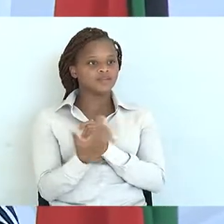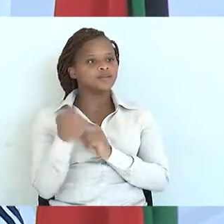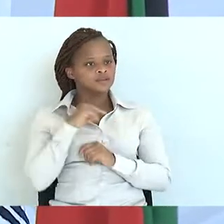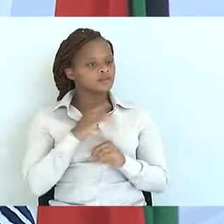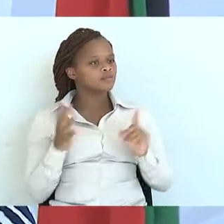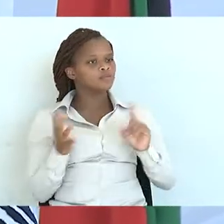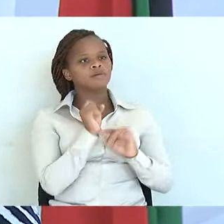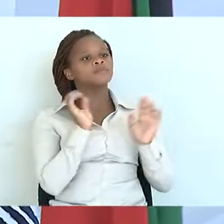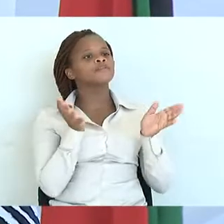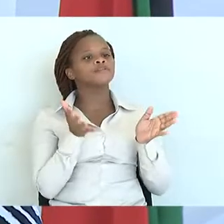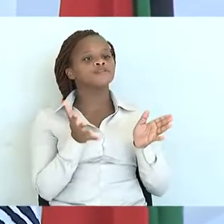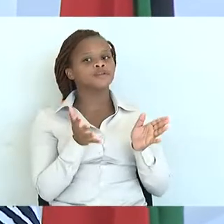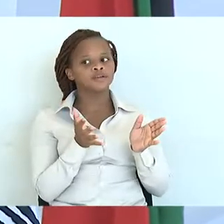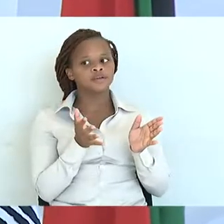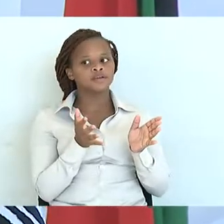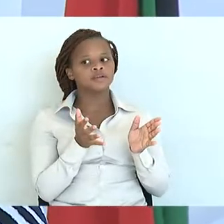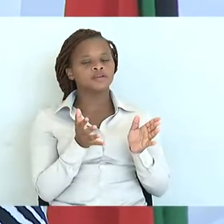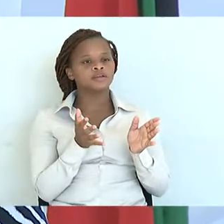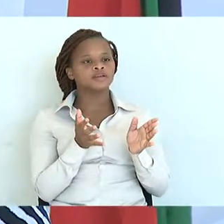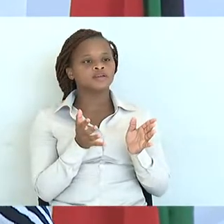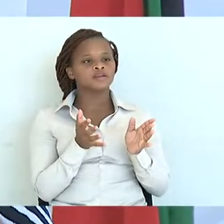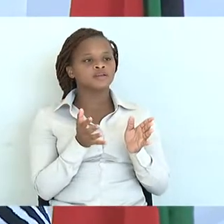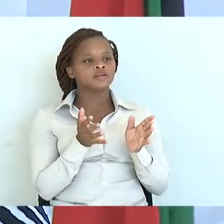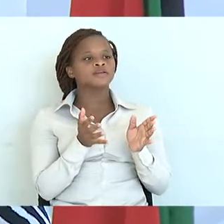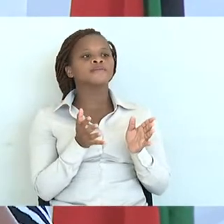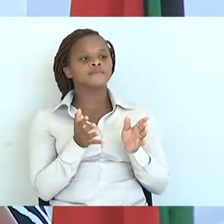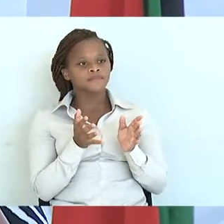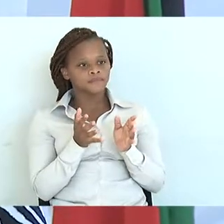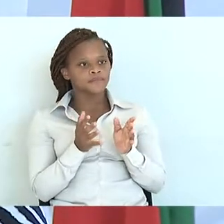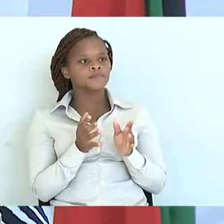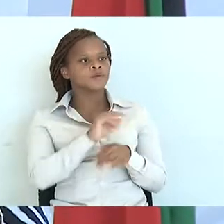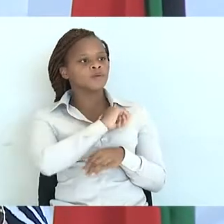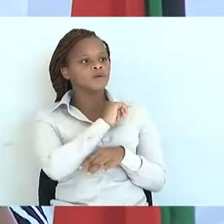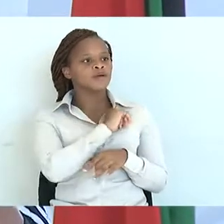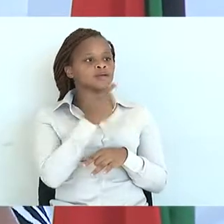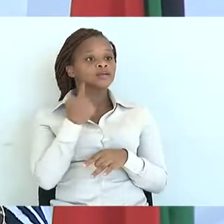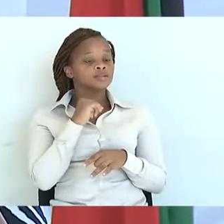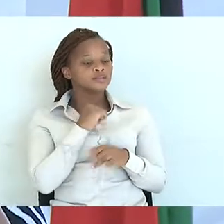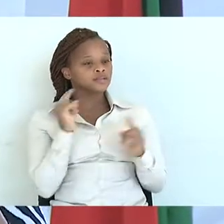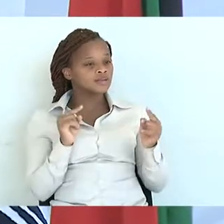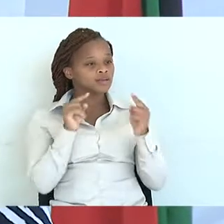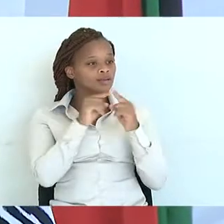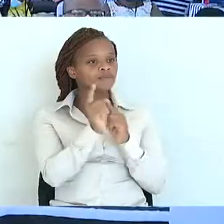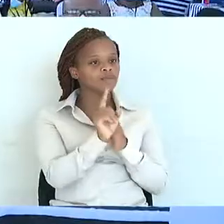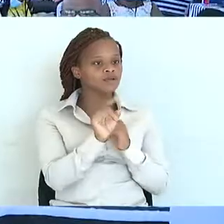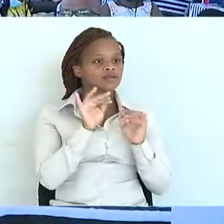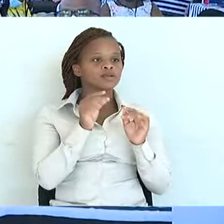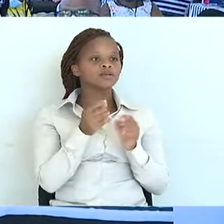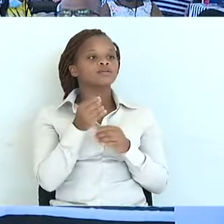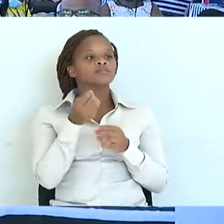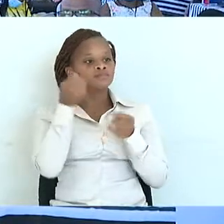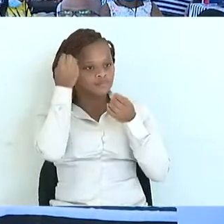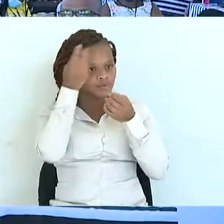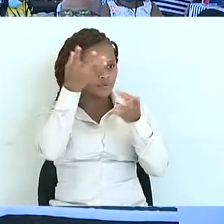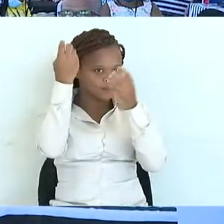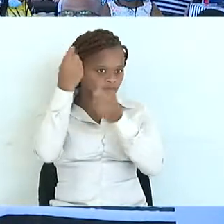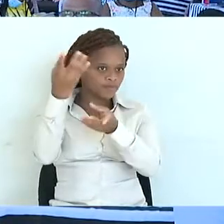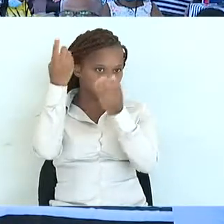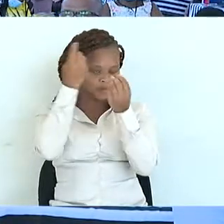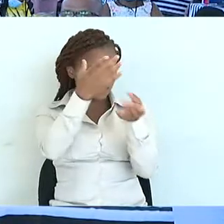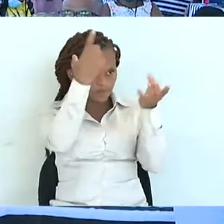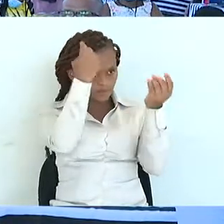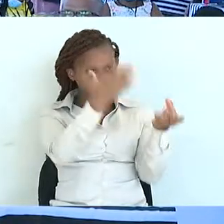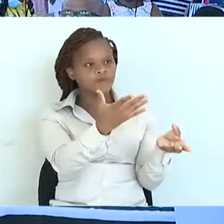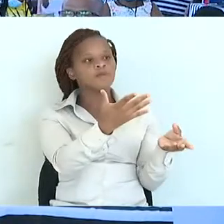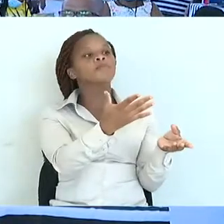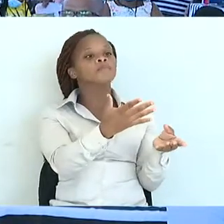achieved, because the purpose bokuwukuthi abantu fanele bathole i-information. Mangiyale ngaphandle